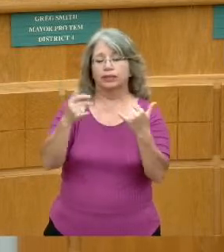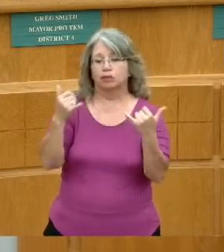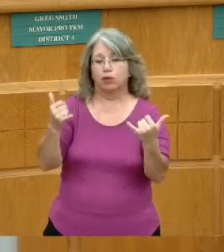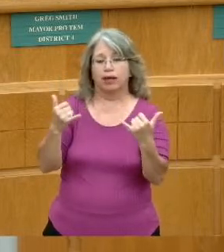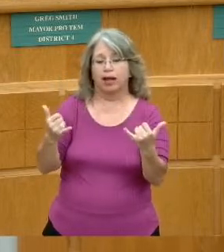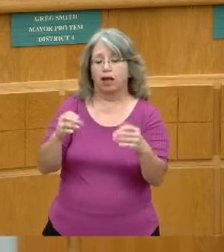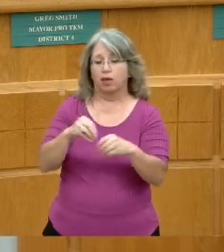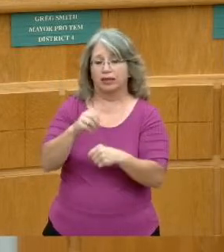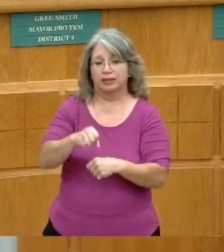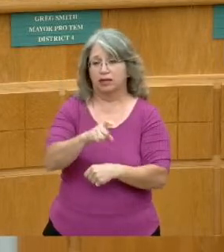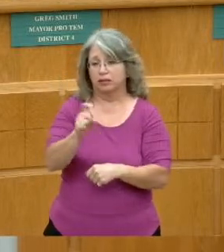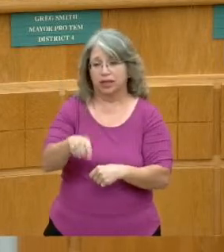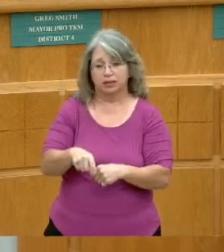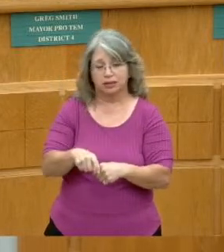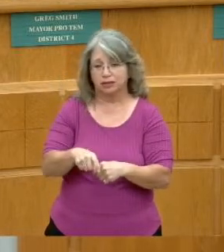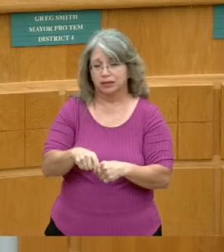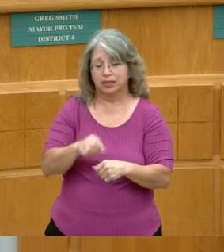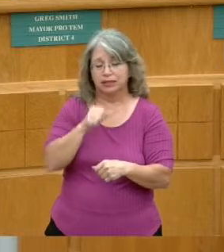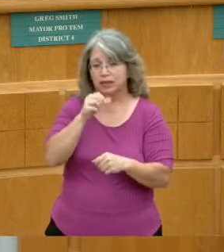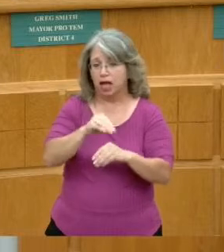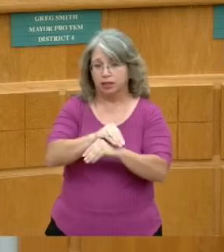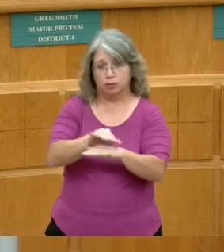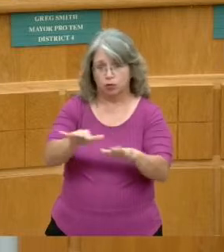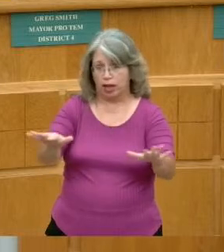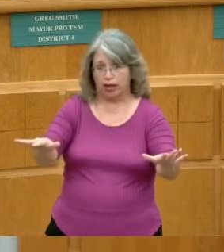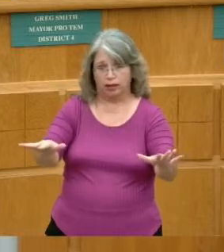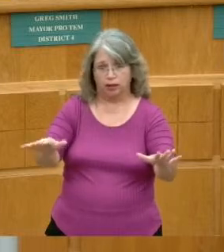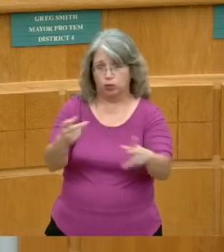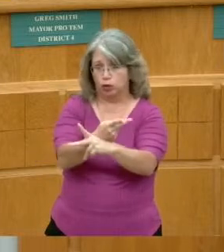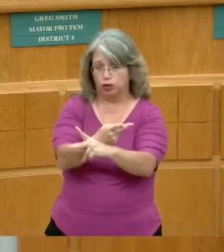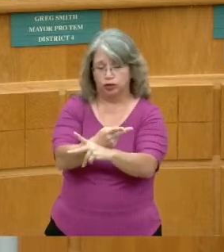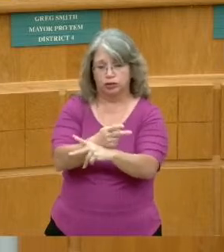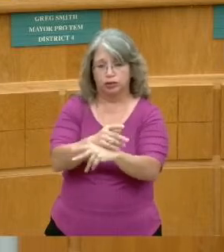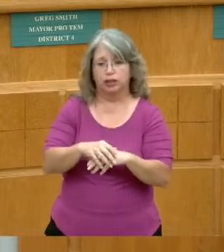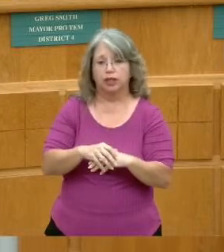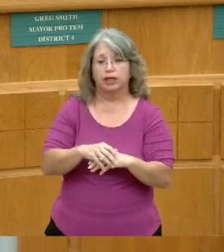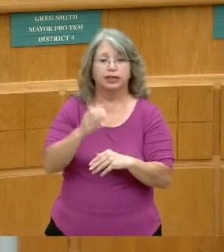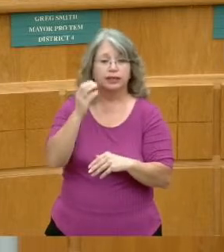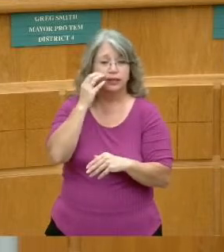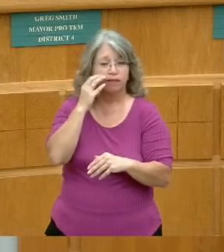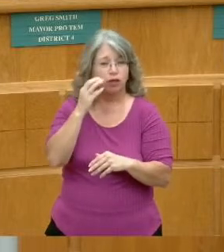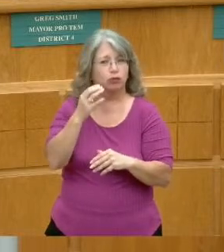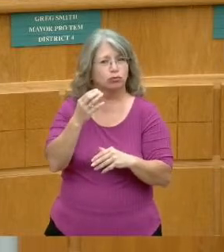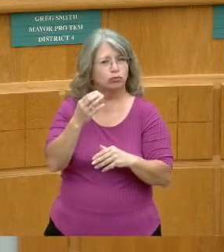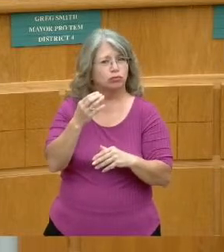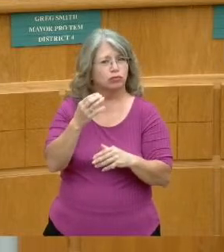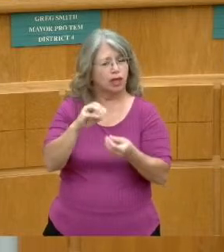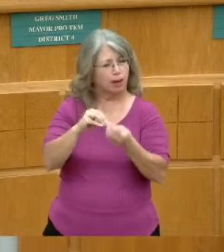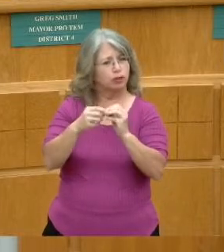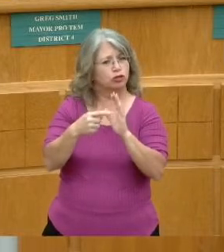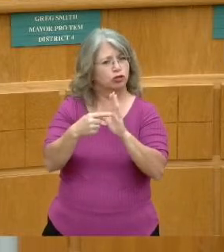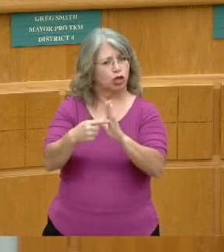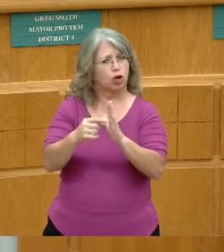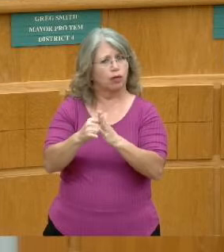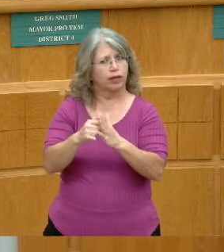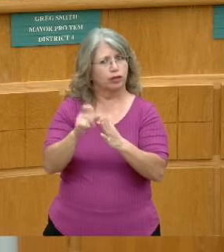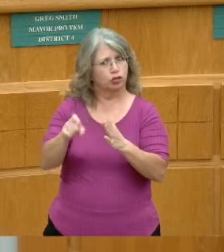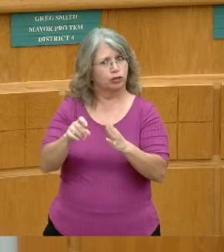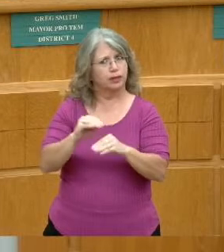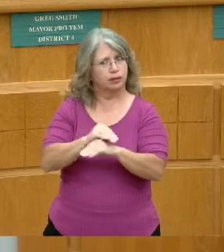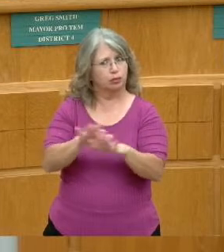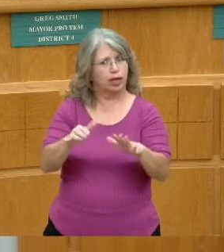expanding, but fatalities and epidemiology and cases indicate that